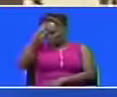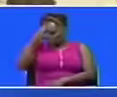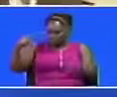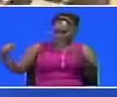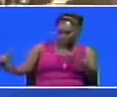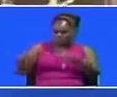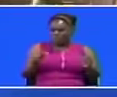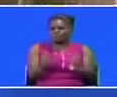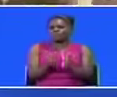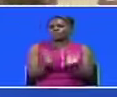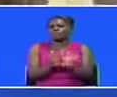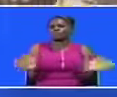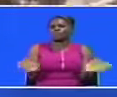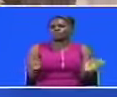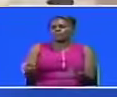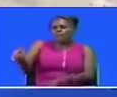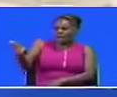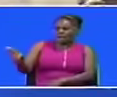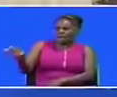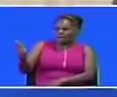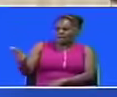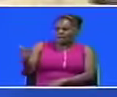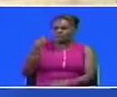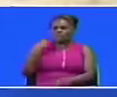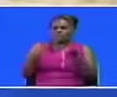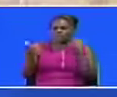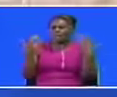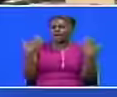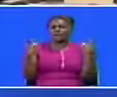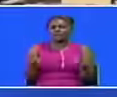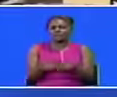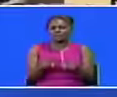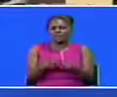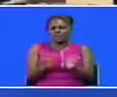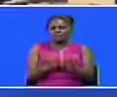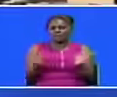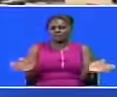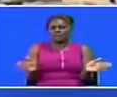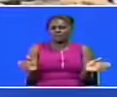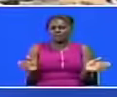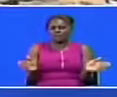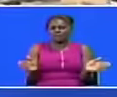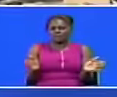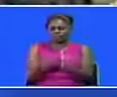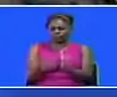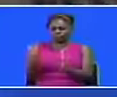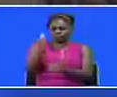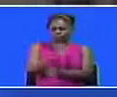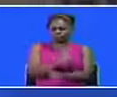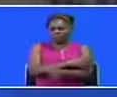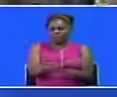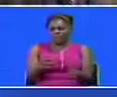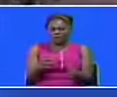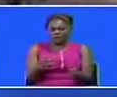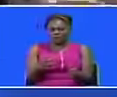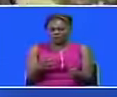public in running battles with gunshots and tear gas renting the air. Members of the public, however, overpowered the officers who had arrived